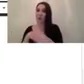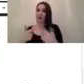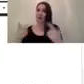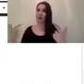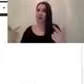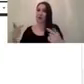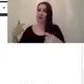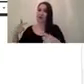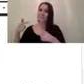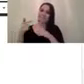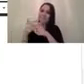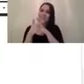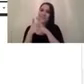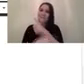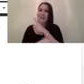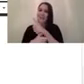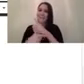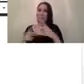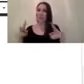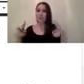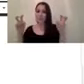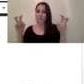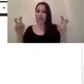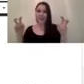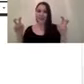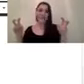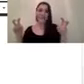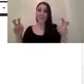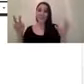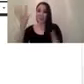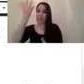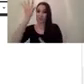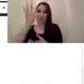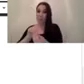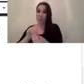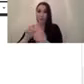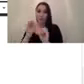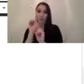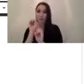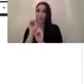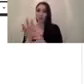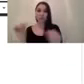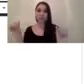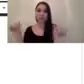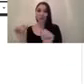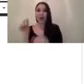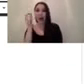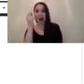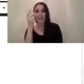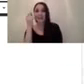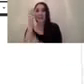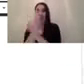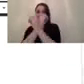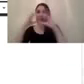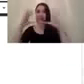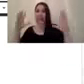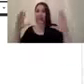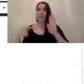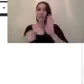I don't want to get so deep into them. I just want to give you an idea on why it's important